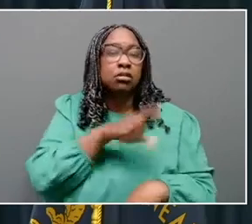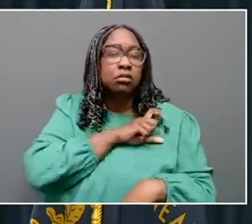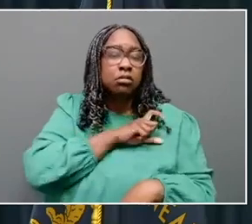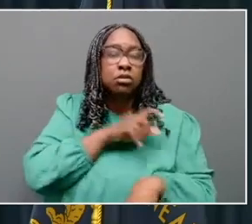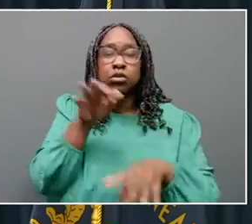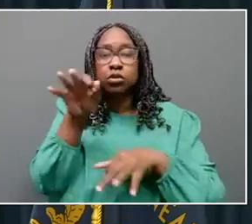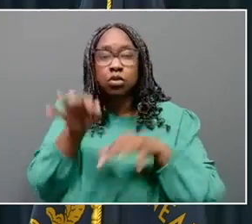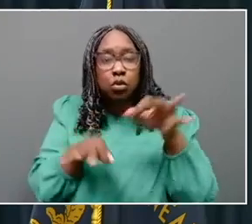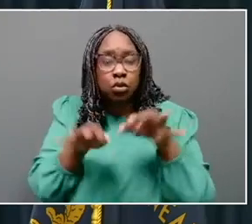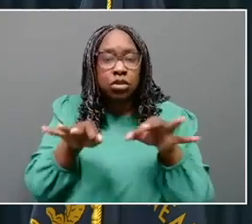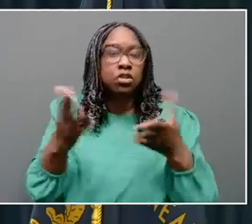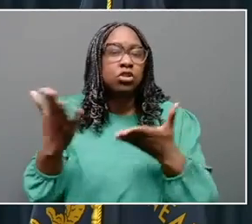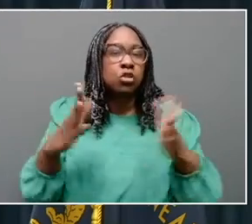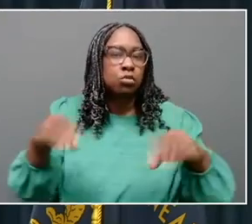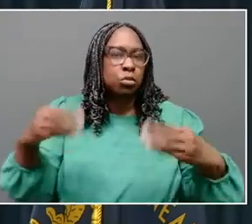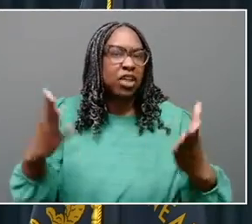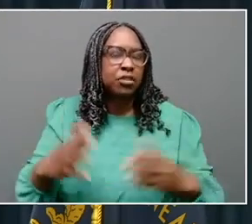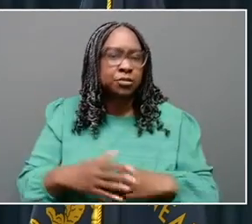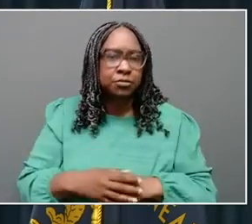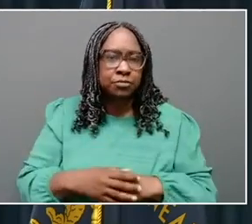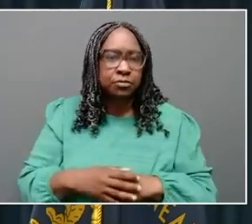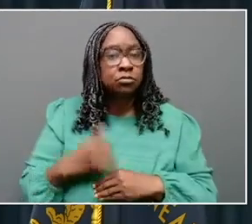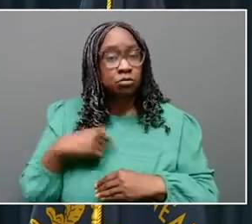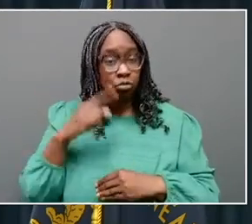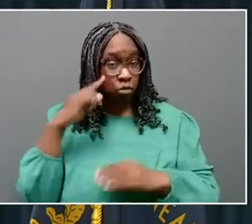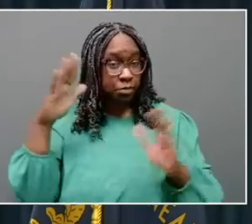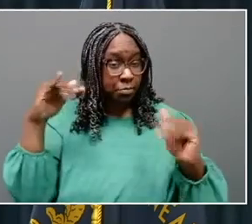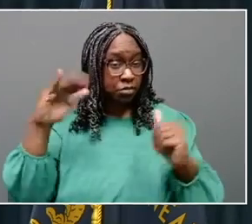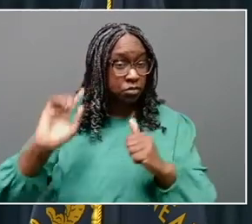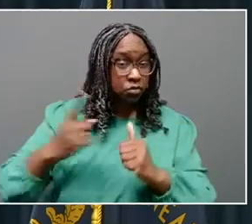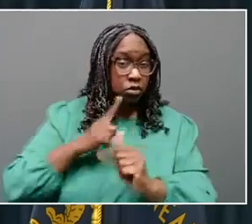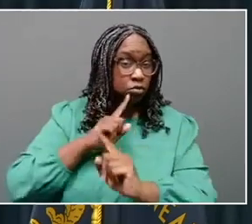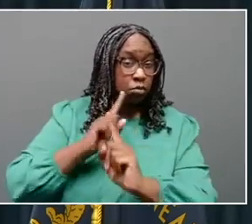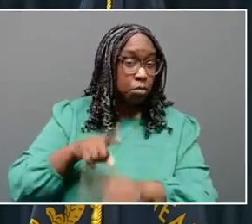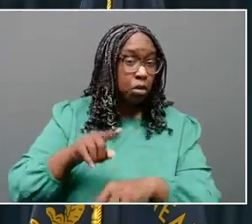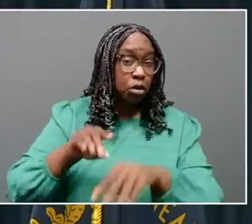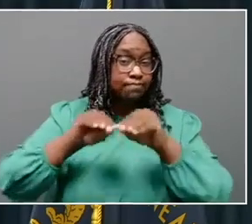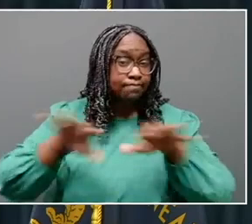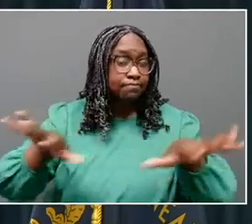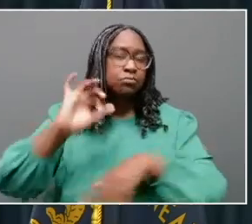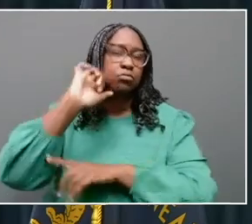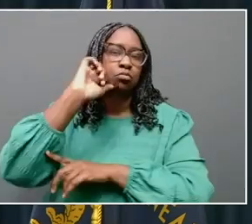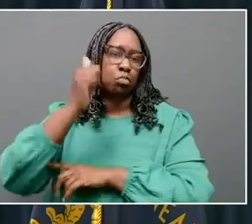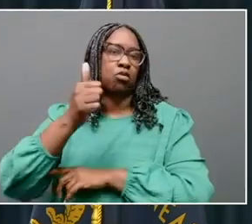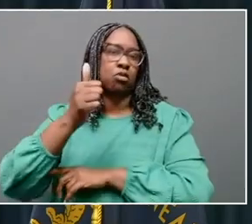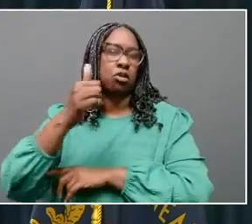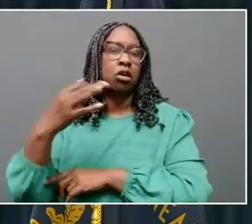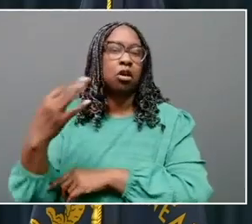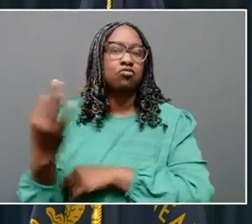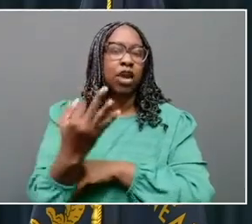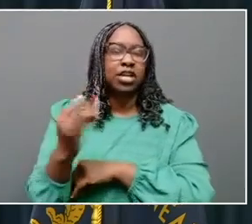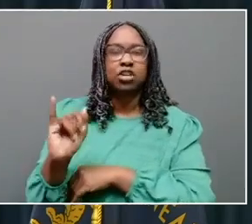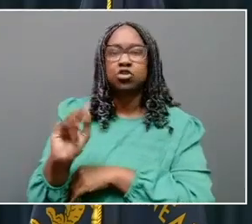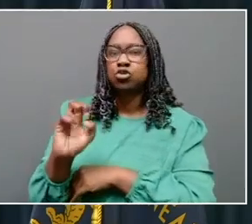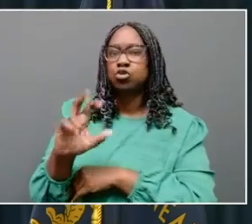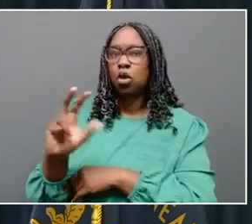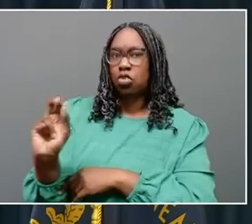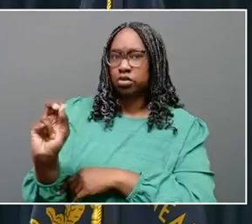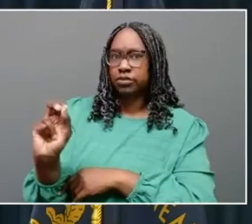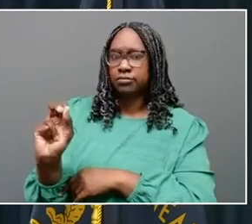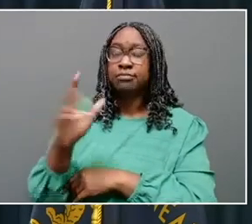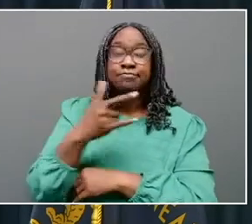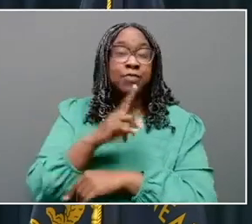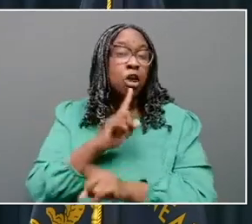service providers. And we expect the first report to be released tomorrow, Friday, June 30th. The report's going to include data